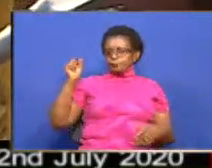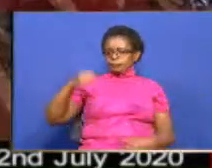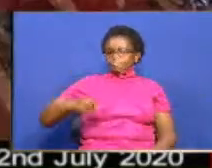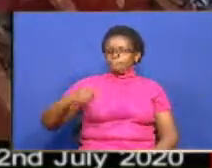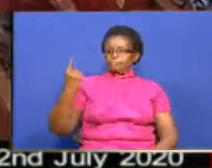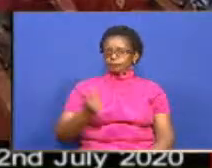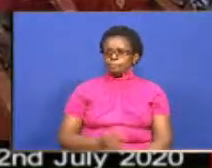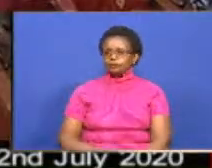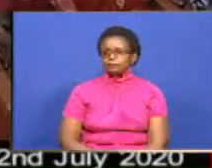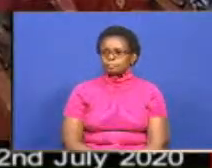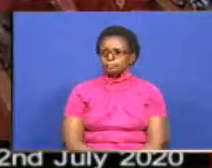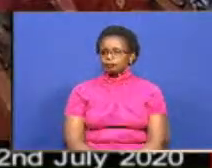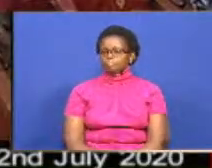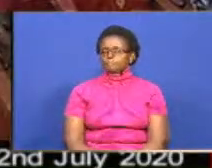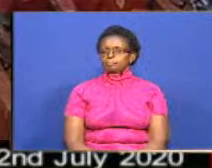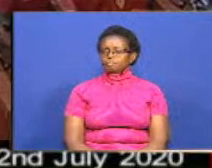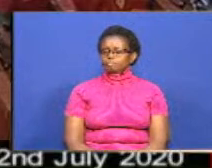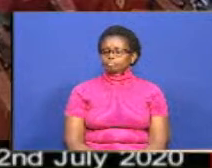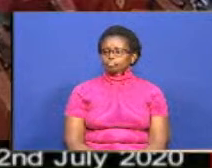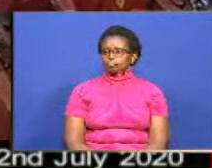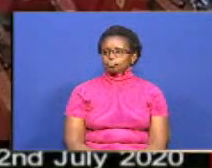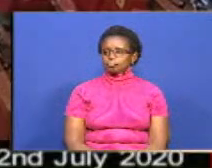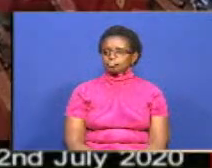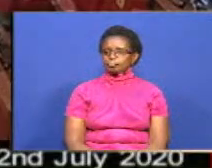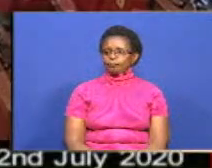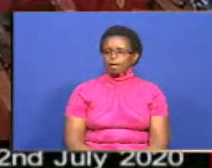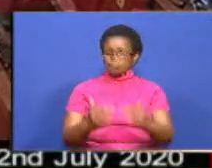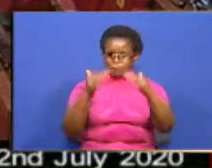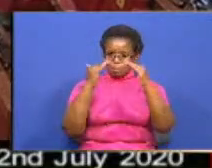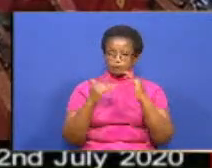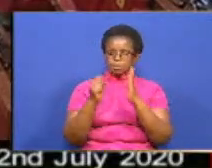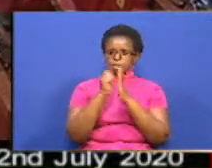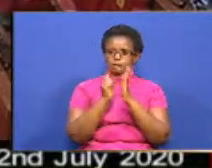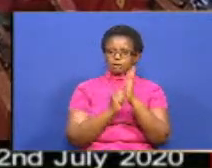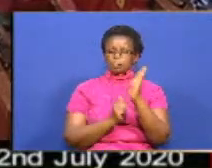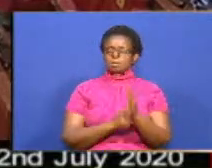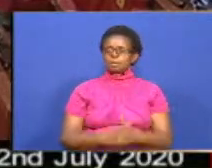it. Next order.